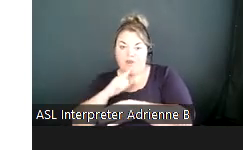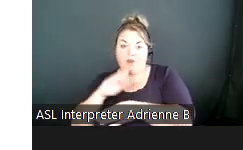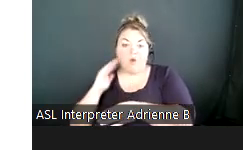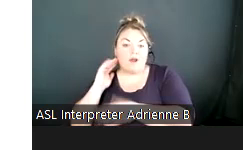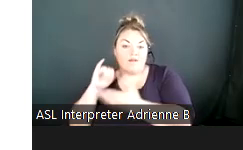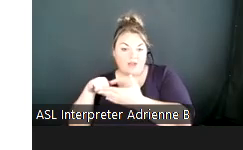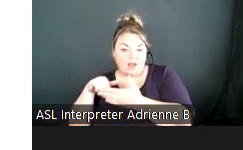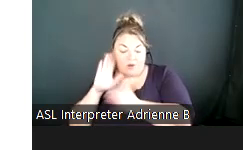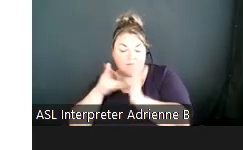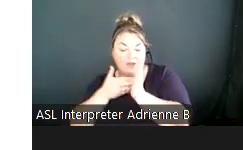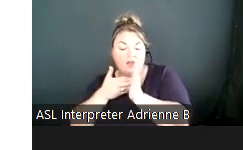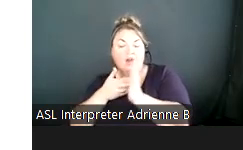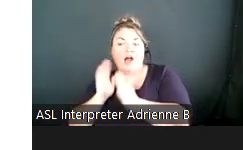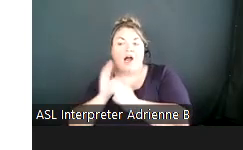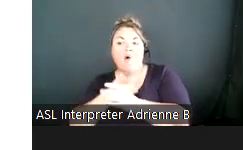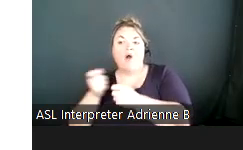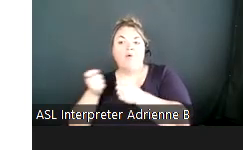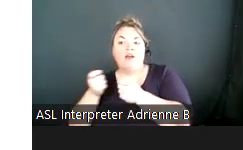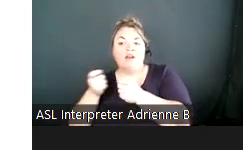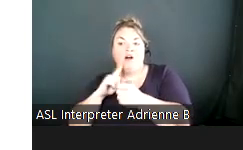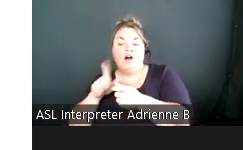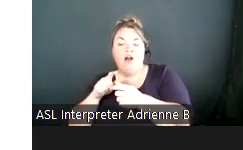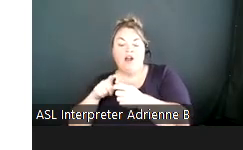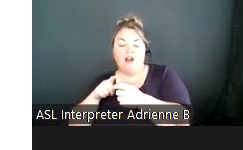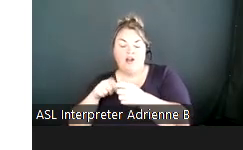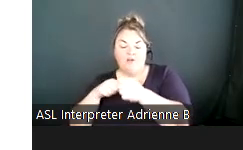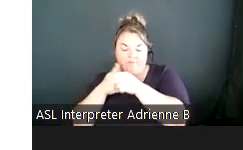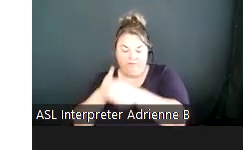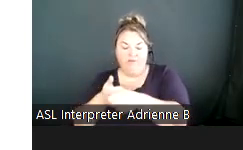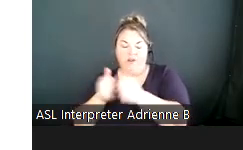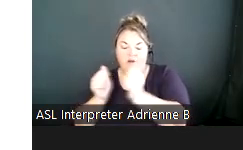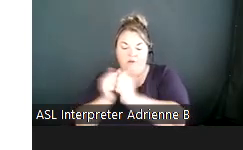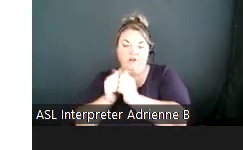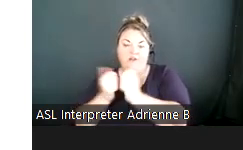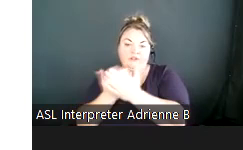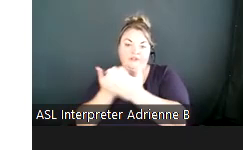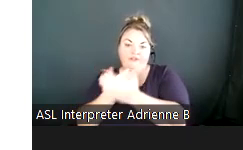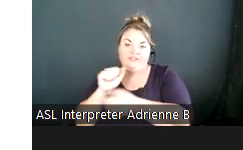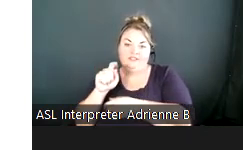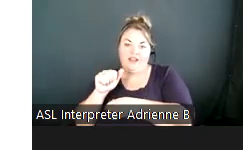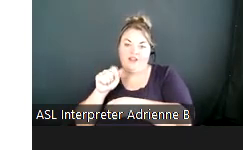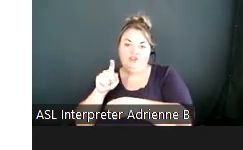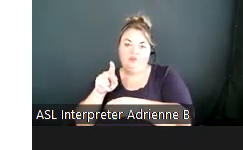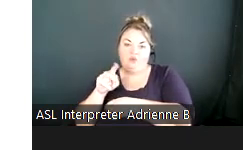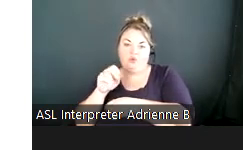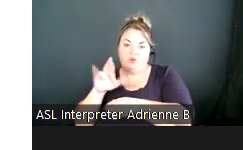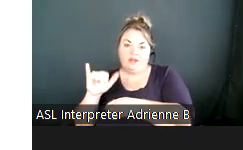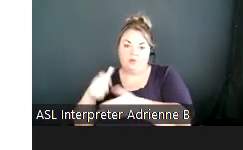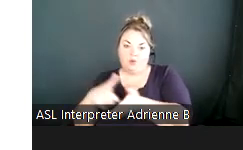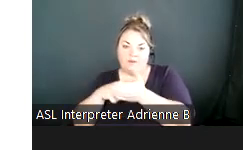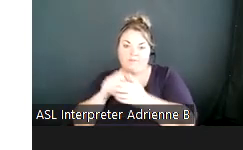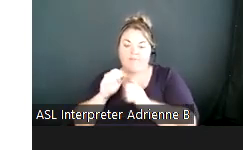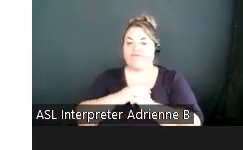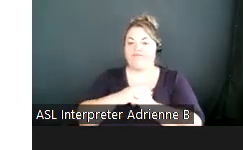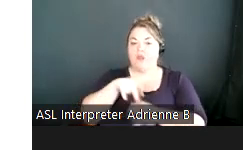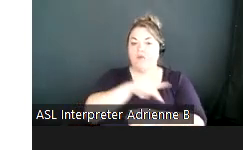and making sure that our regulations are in conformance with the new statutory requirement. Personal